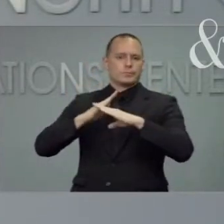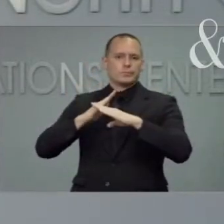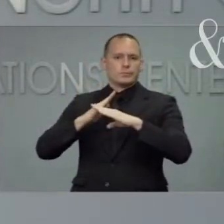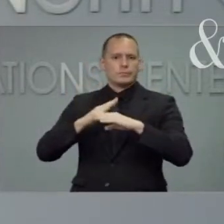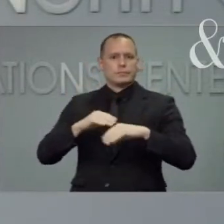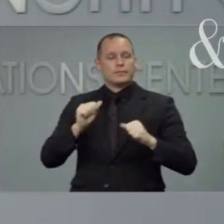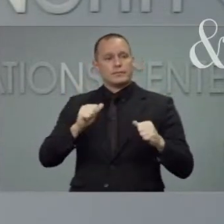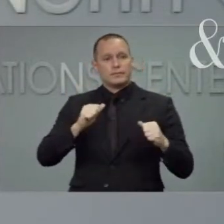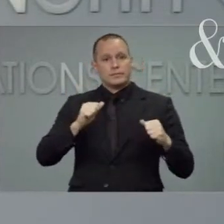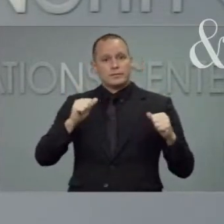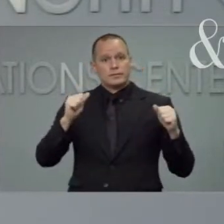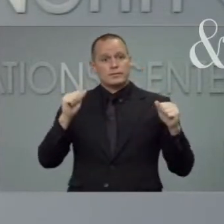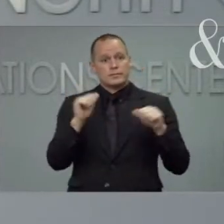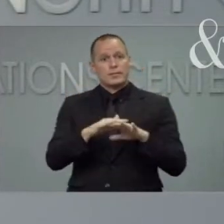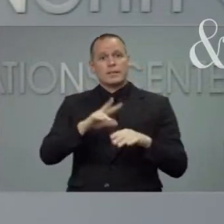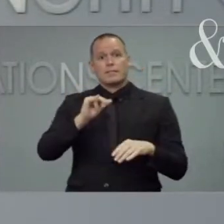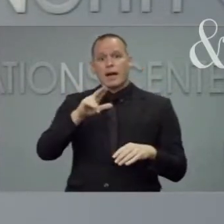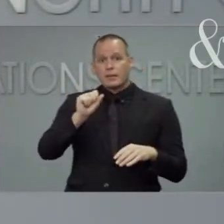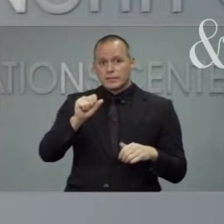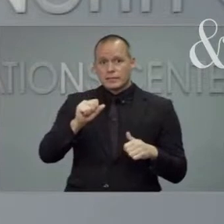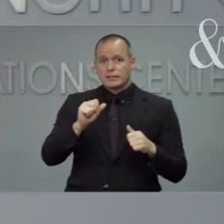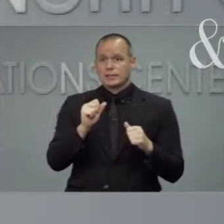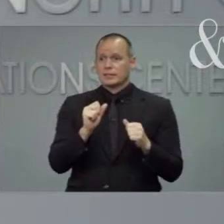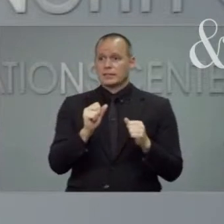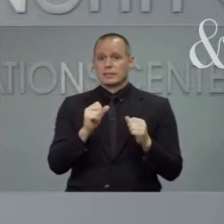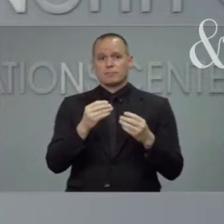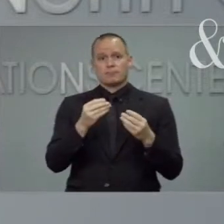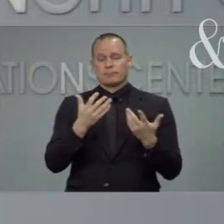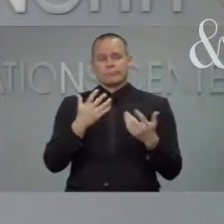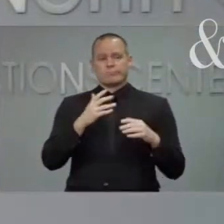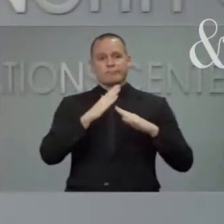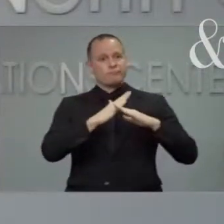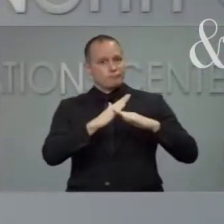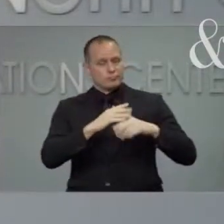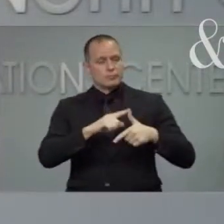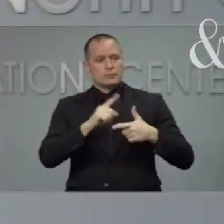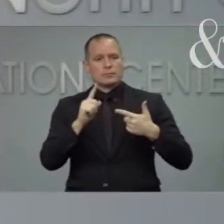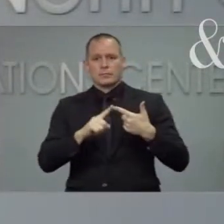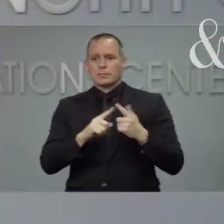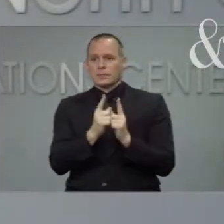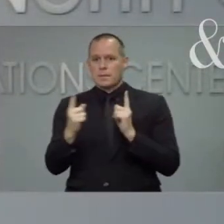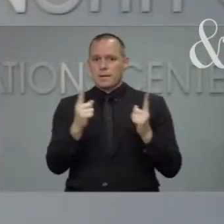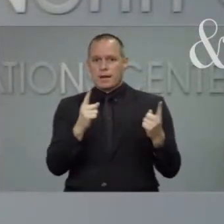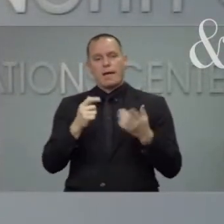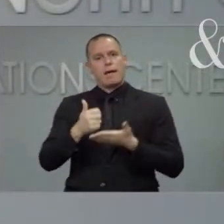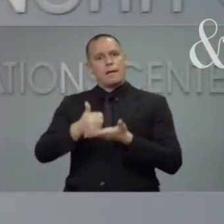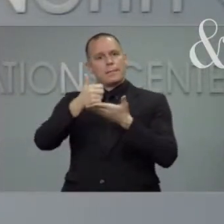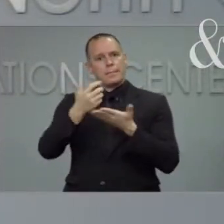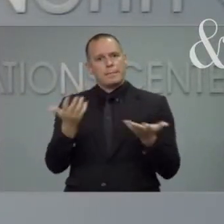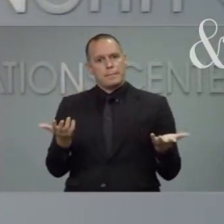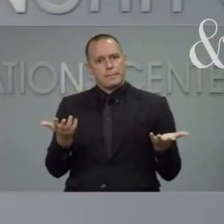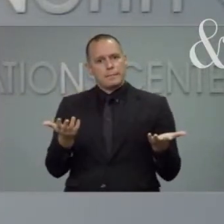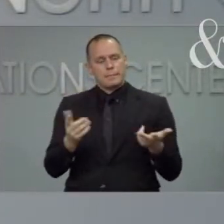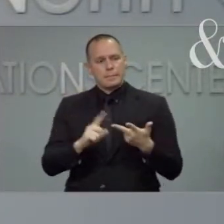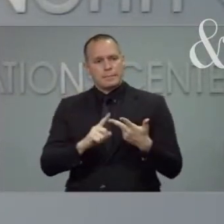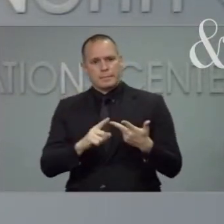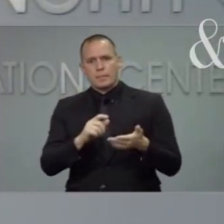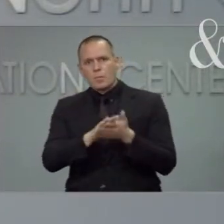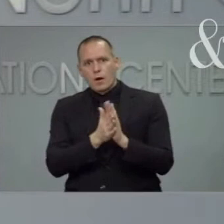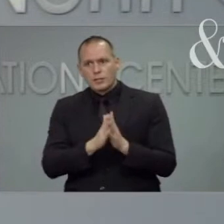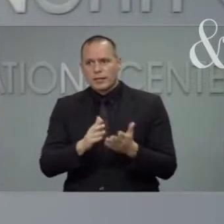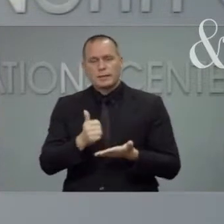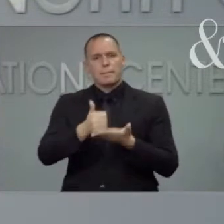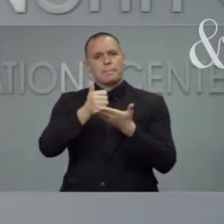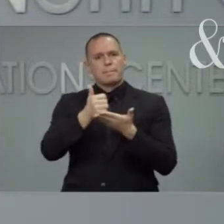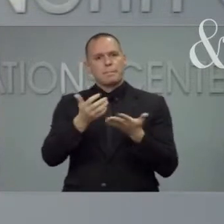spread of the virus, that social distancing does, and that these capacity limitations can have success